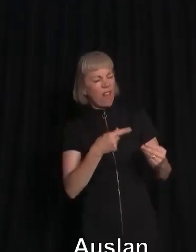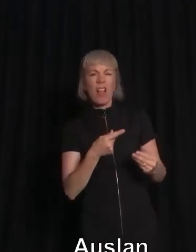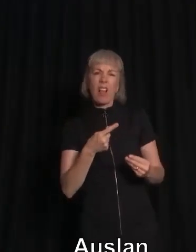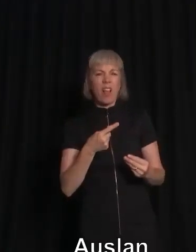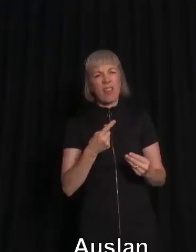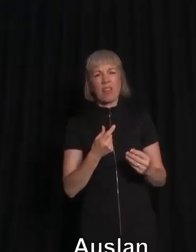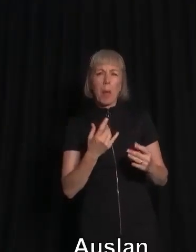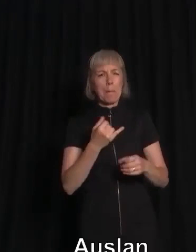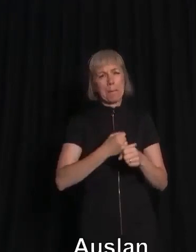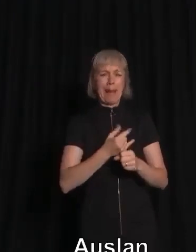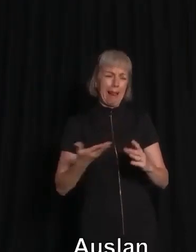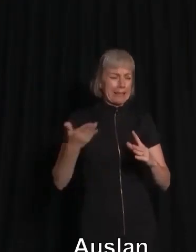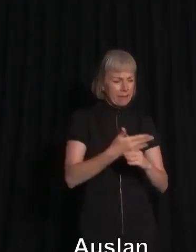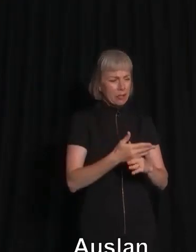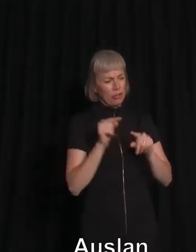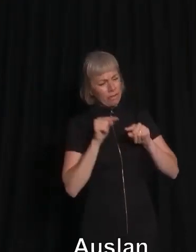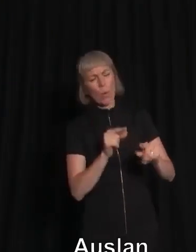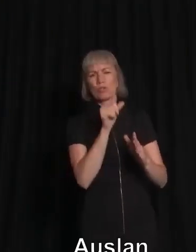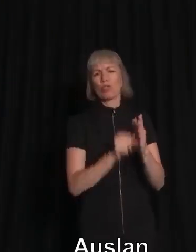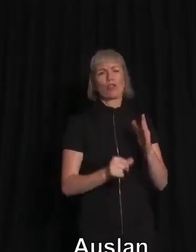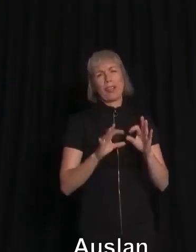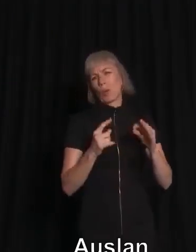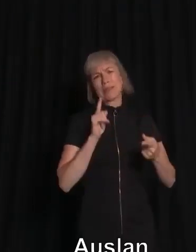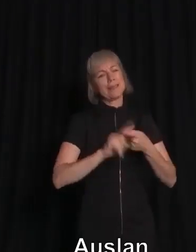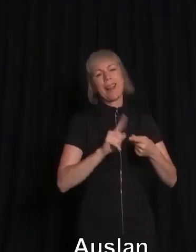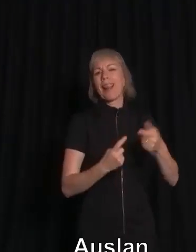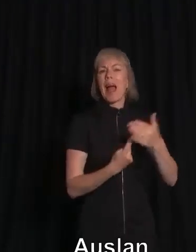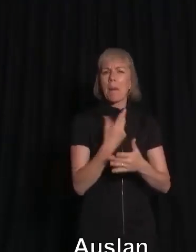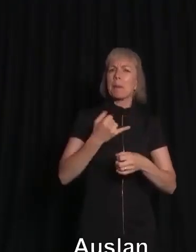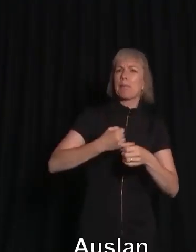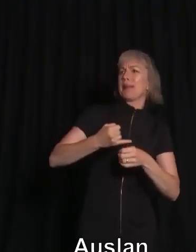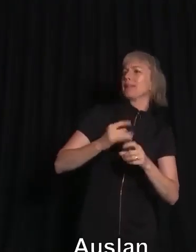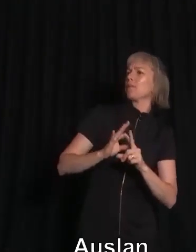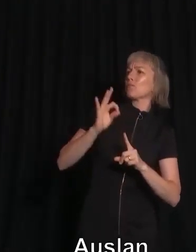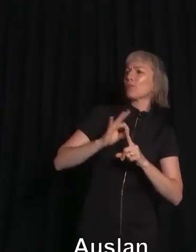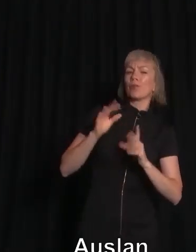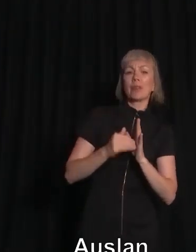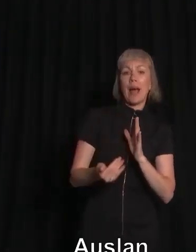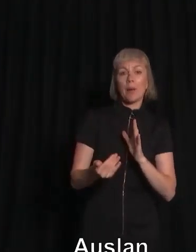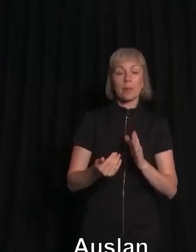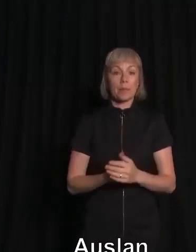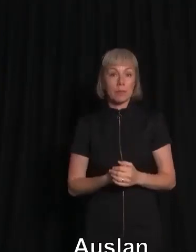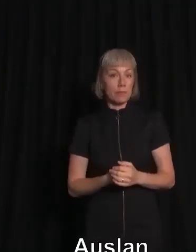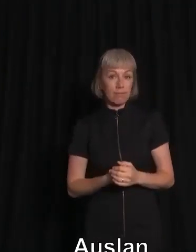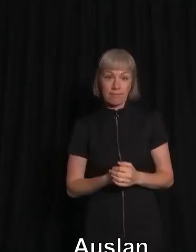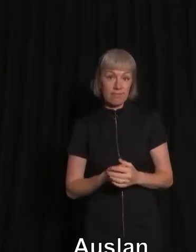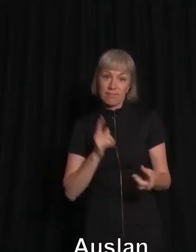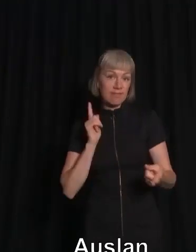interventions don't happen anymore. Surely medicine has moved on. And they do